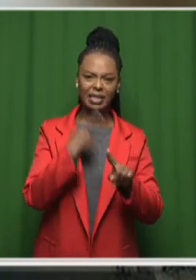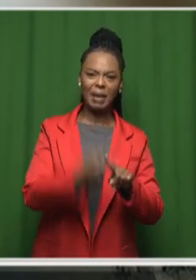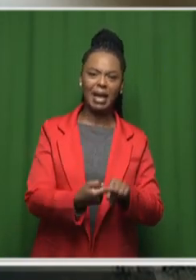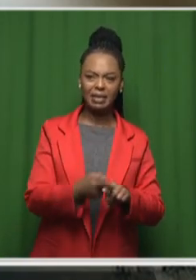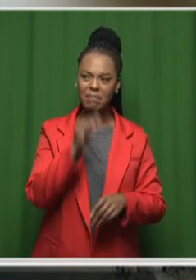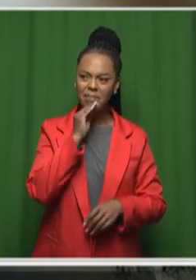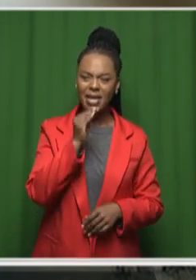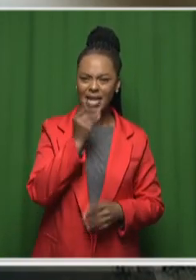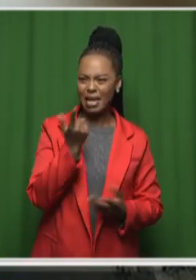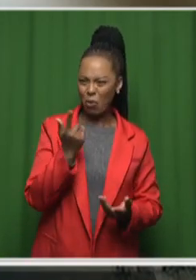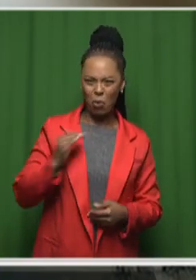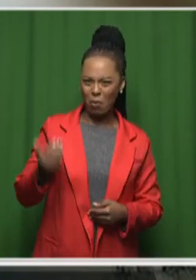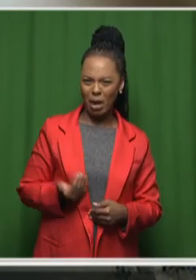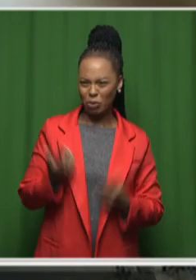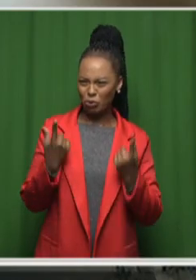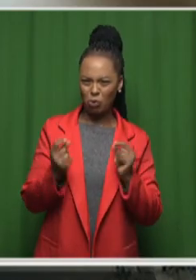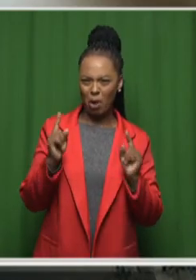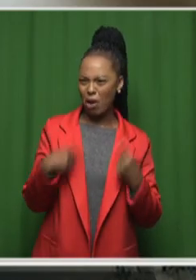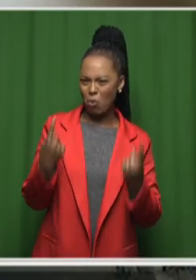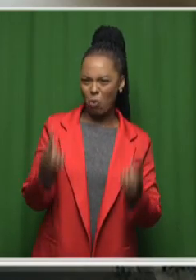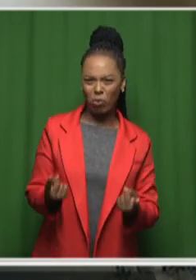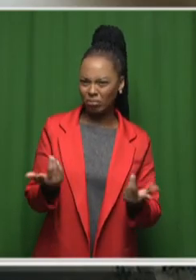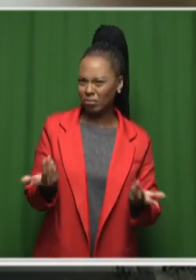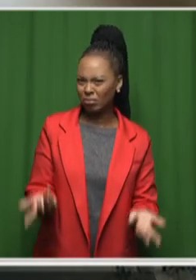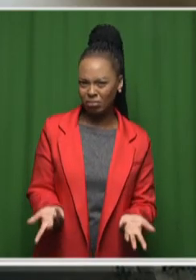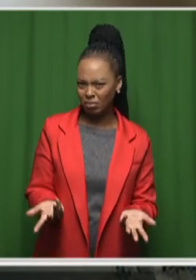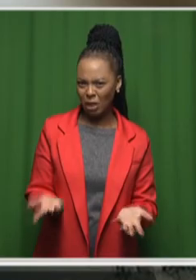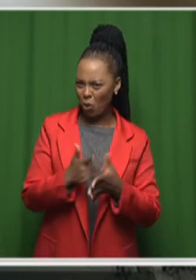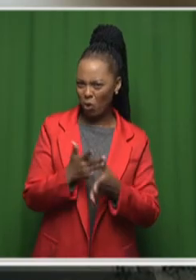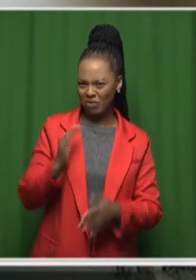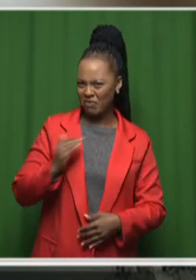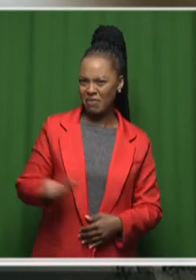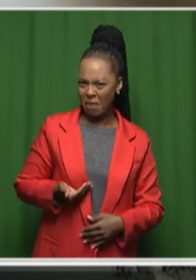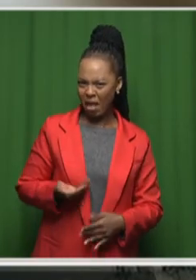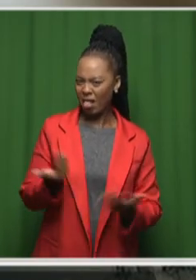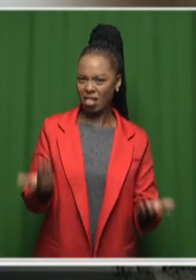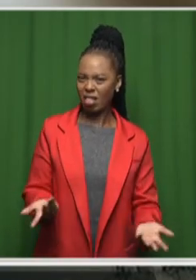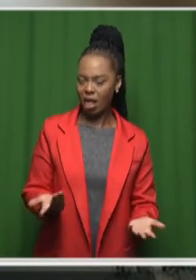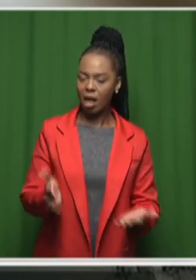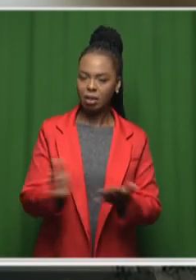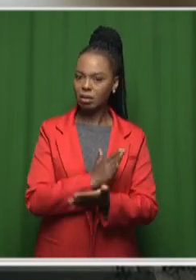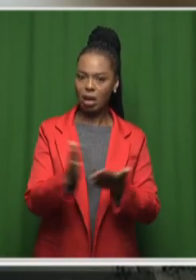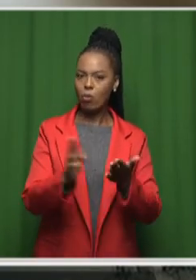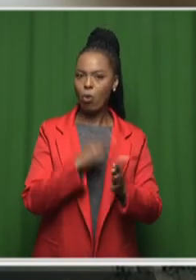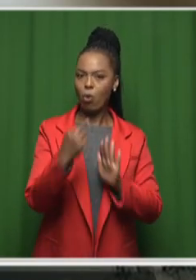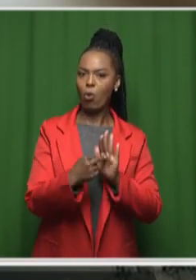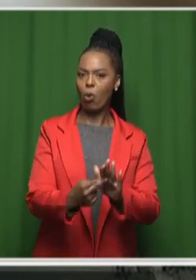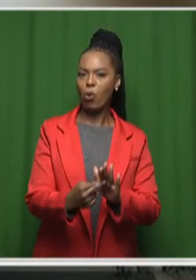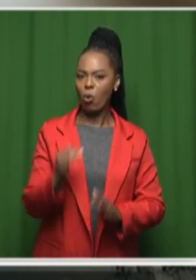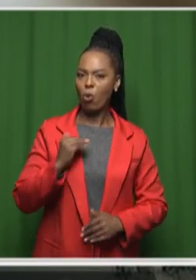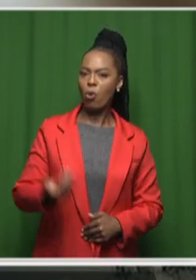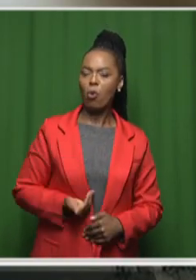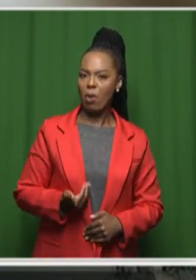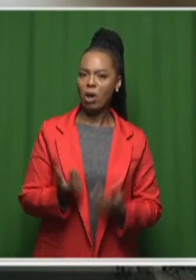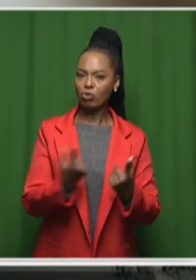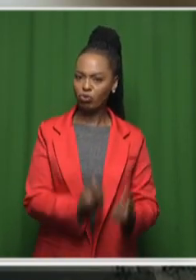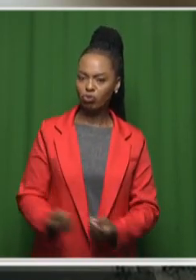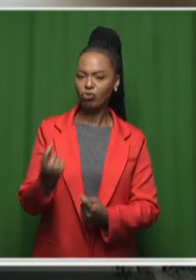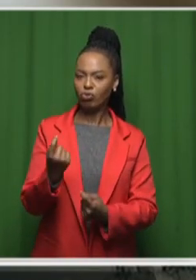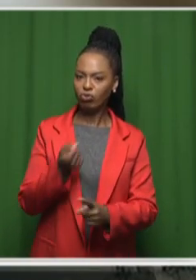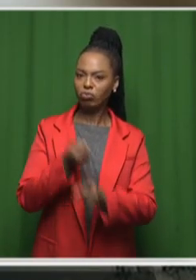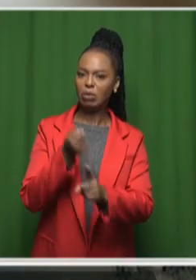do beyond the fact that they are female? And having said that, let's talk about the kind of role that women have played in terms of, paving the